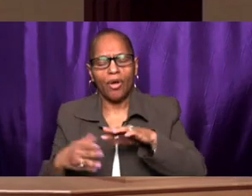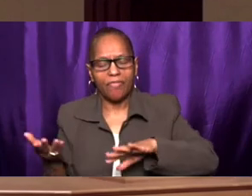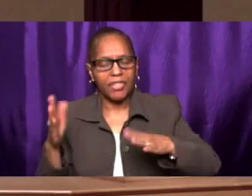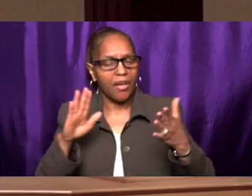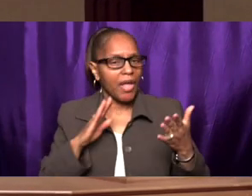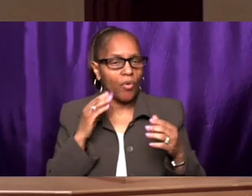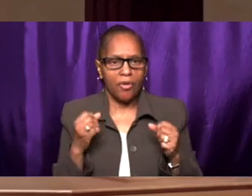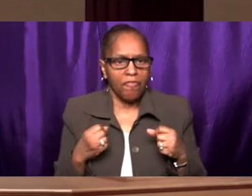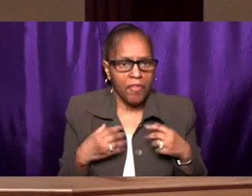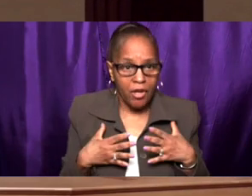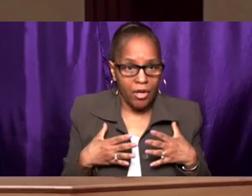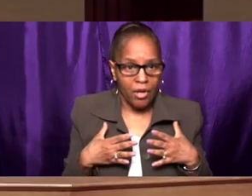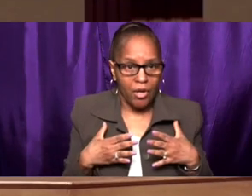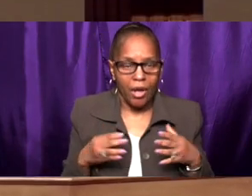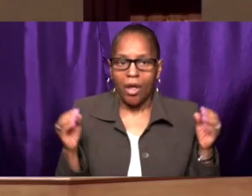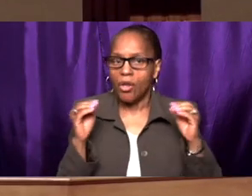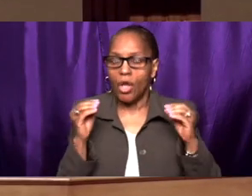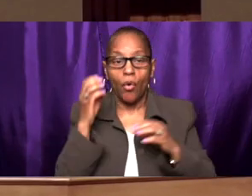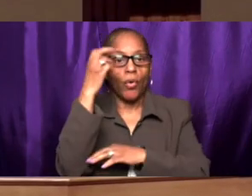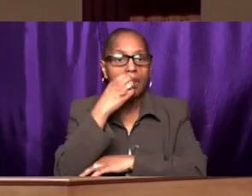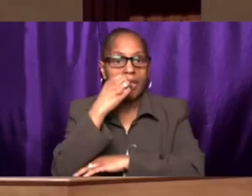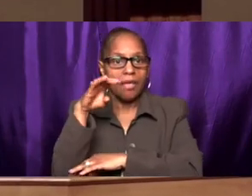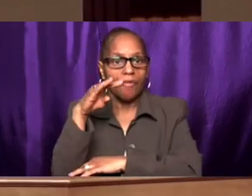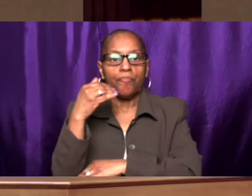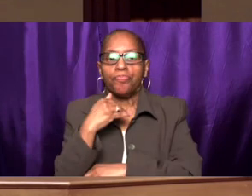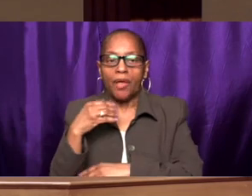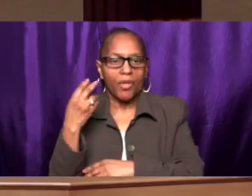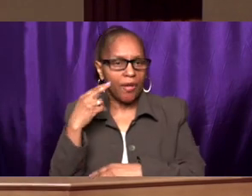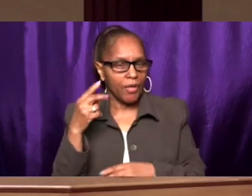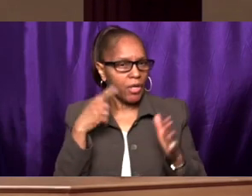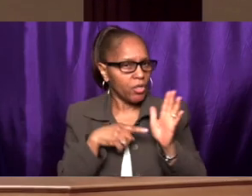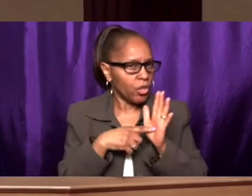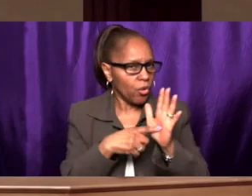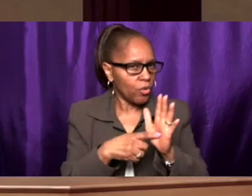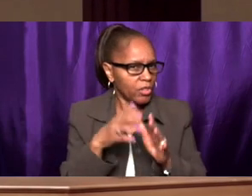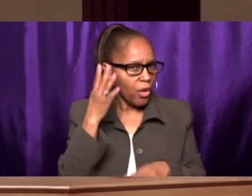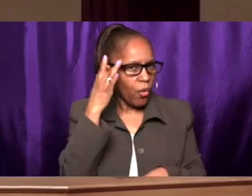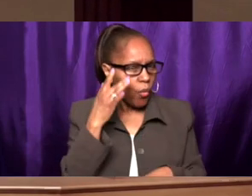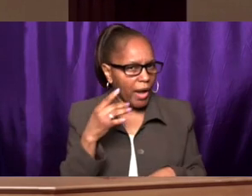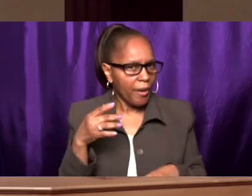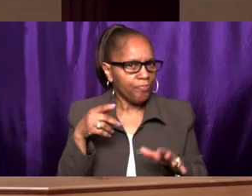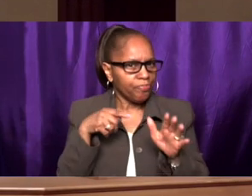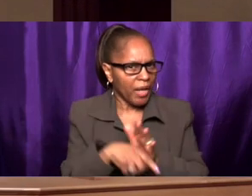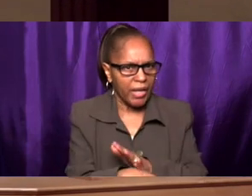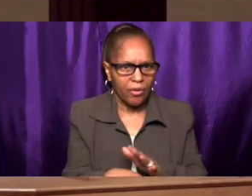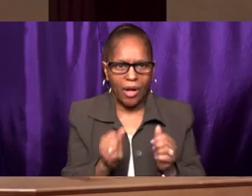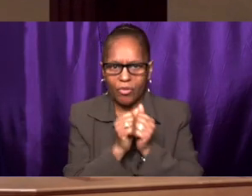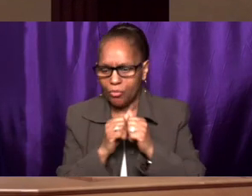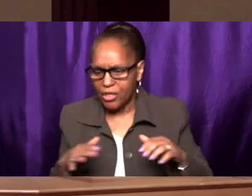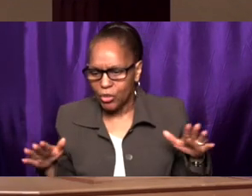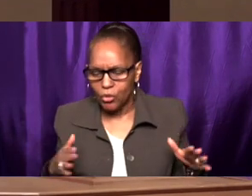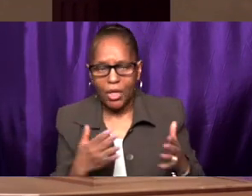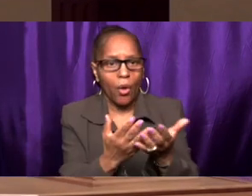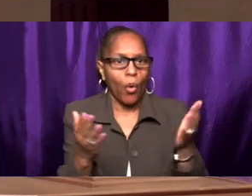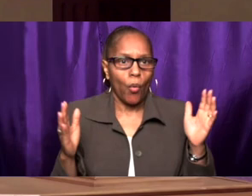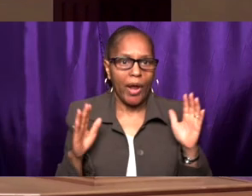I will fear no evil. Have you ever noticed why hell always breaks loose